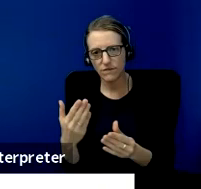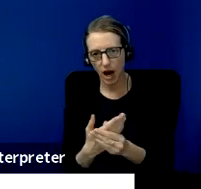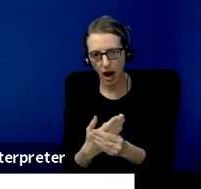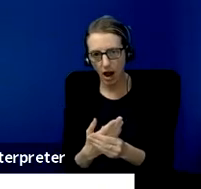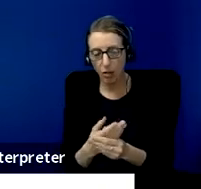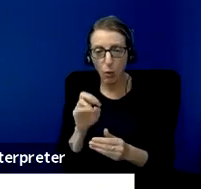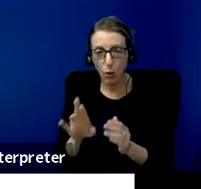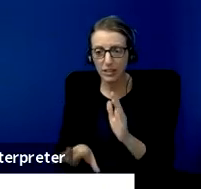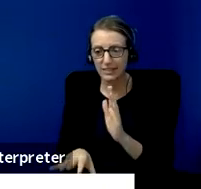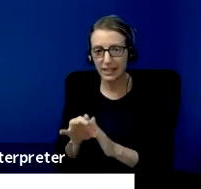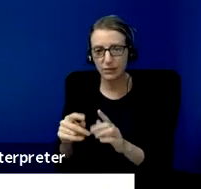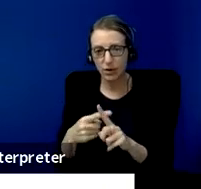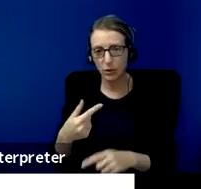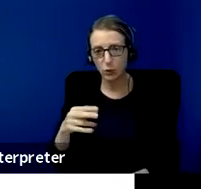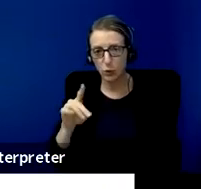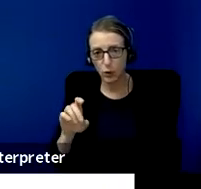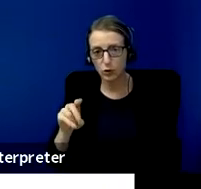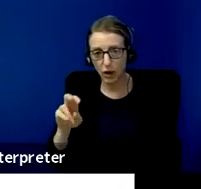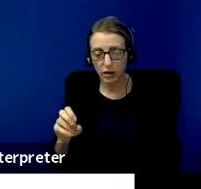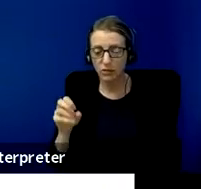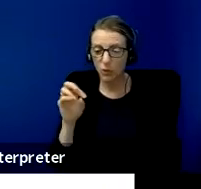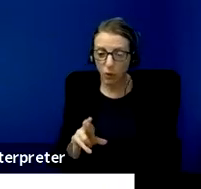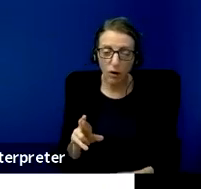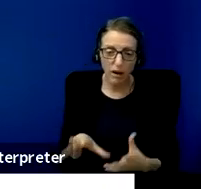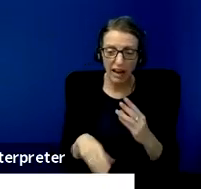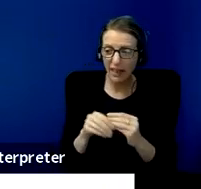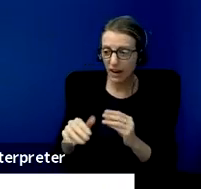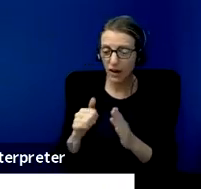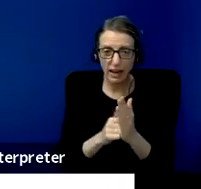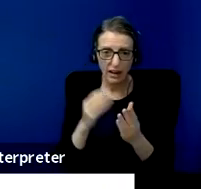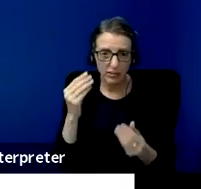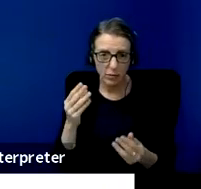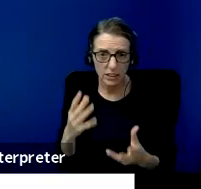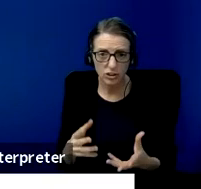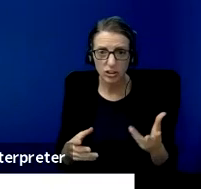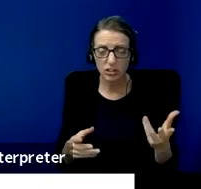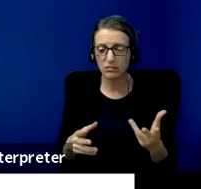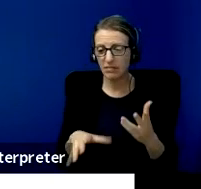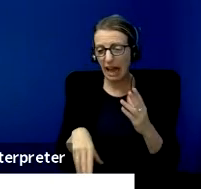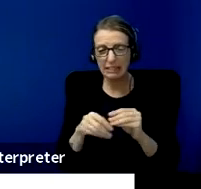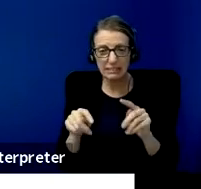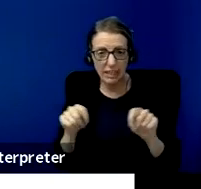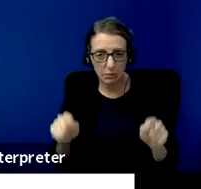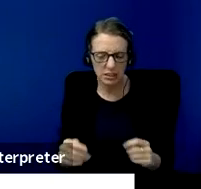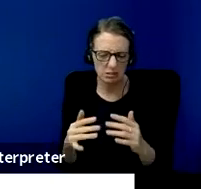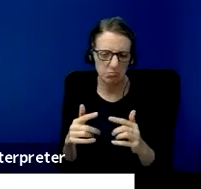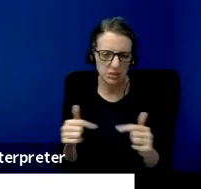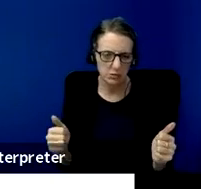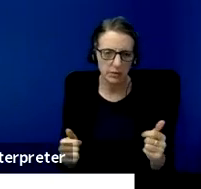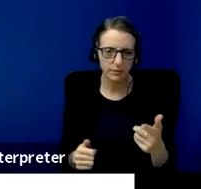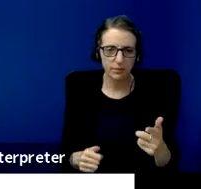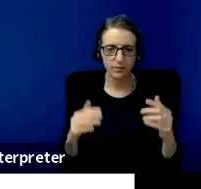Google Drive. You can have them enter their account information to authenticate, which means you can add templates, etc.